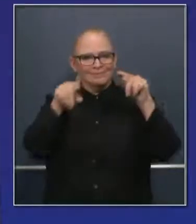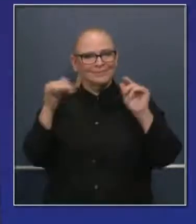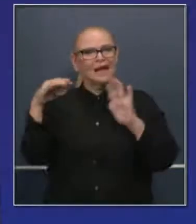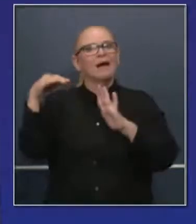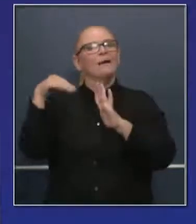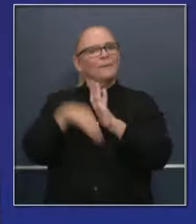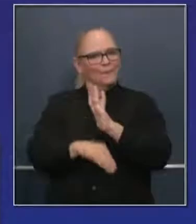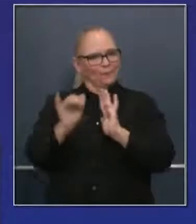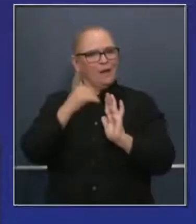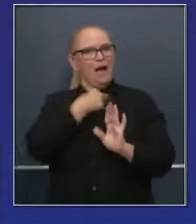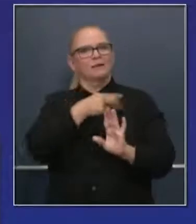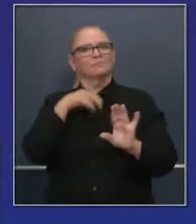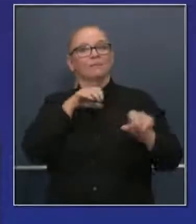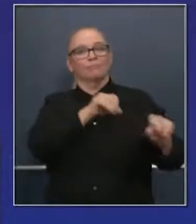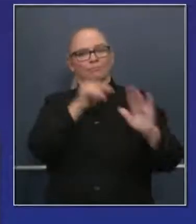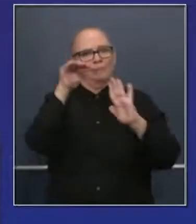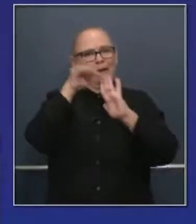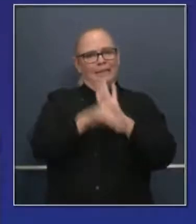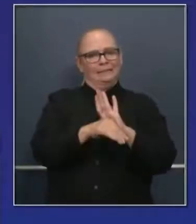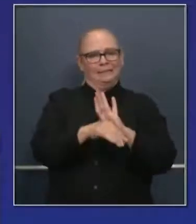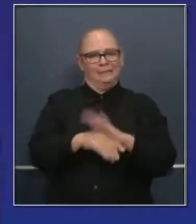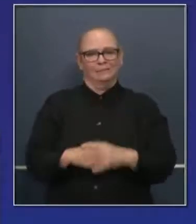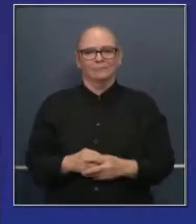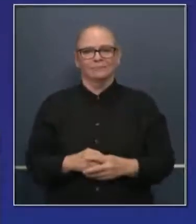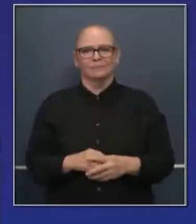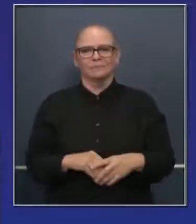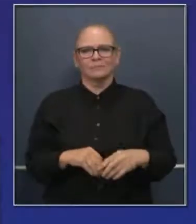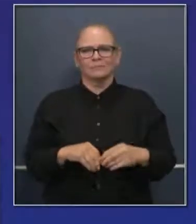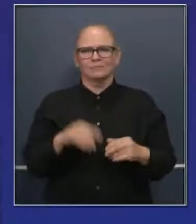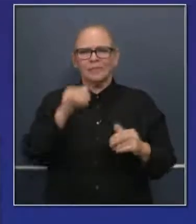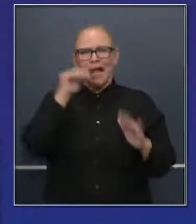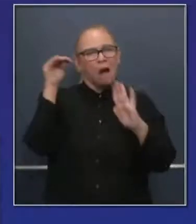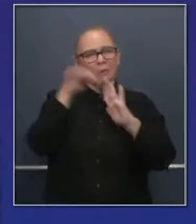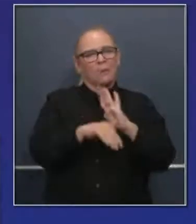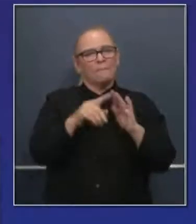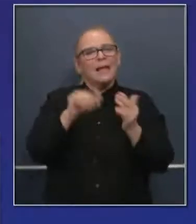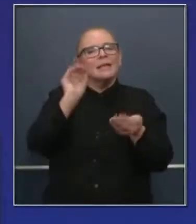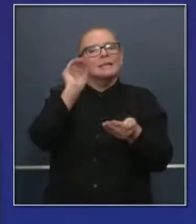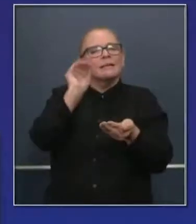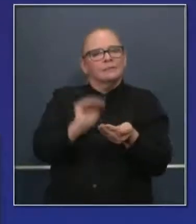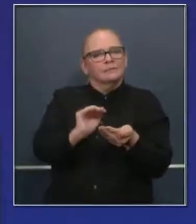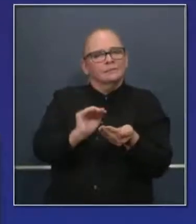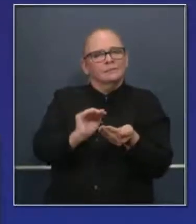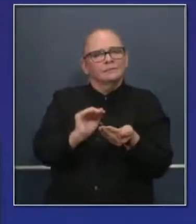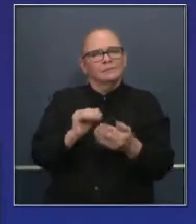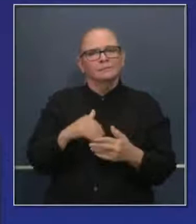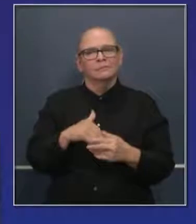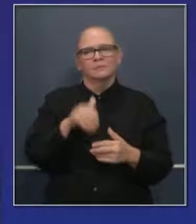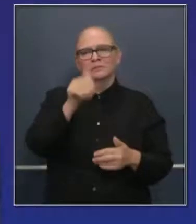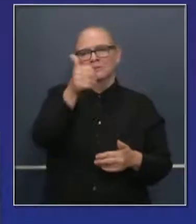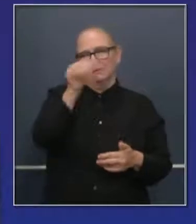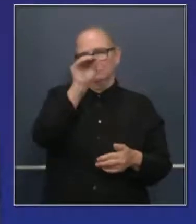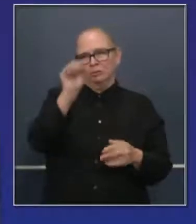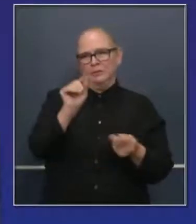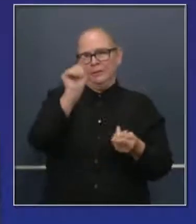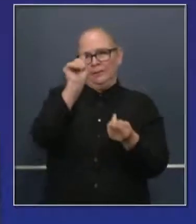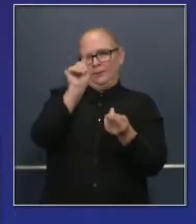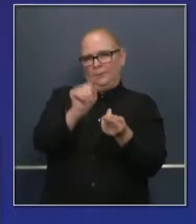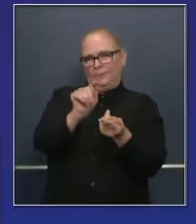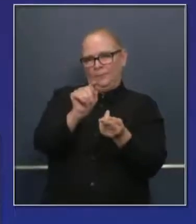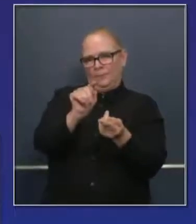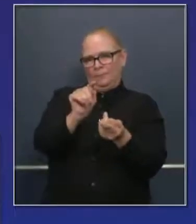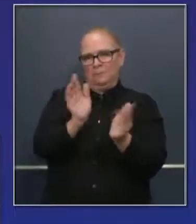hospitalizations go down modestly. 10% decrease in the total number of positive cases